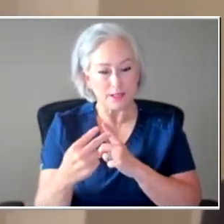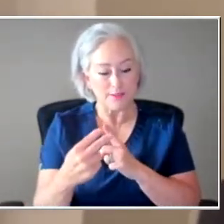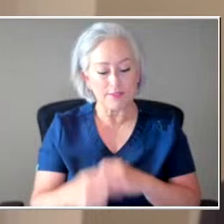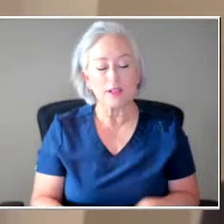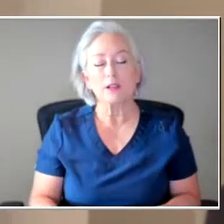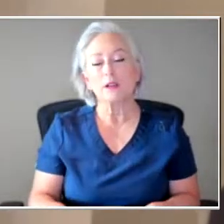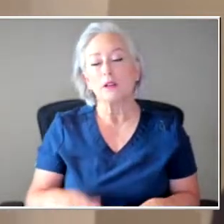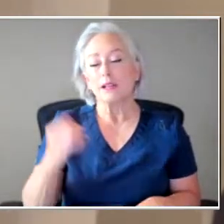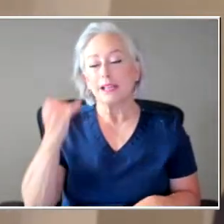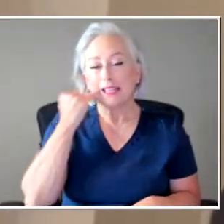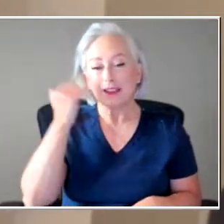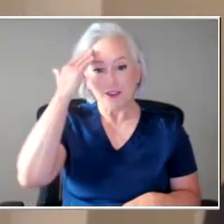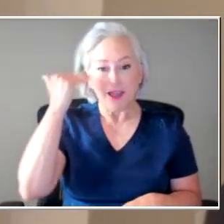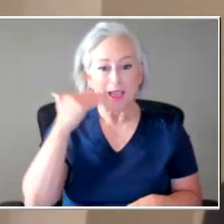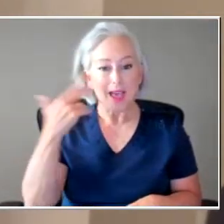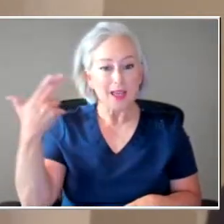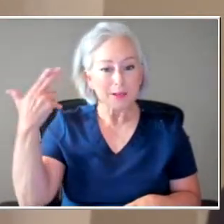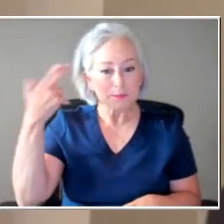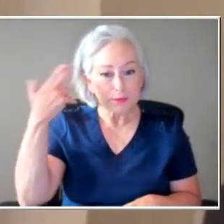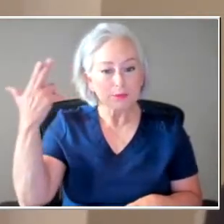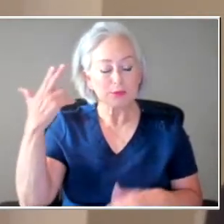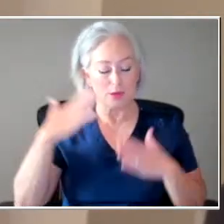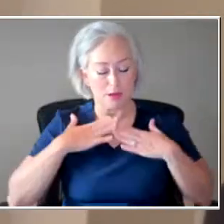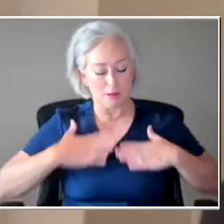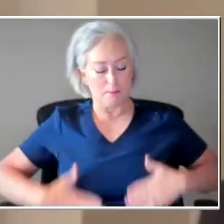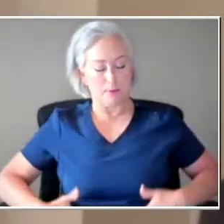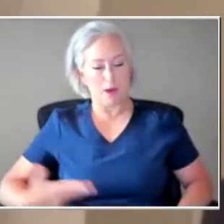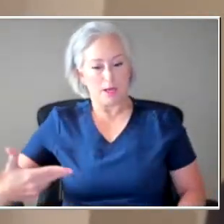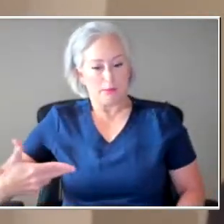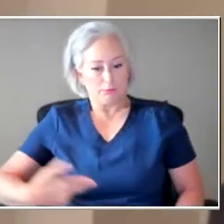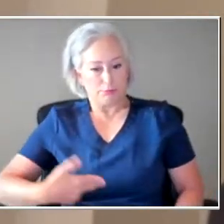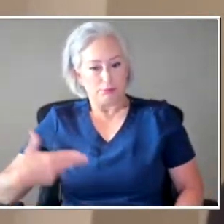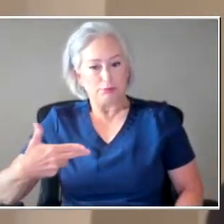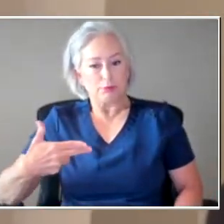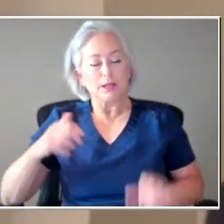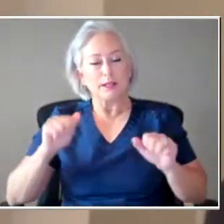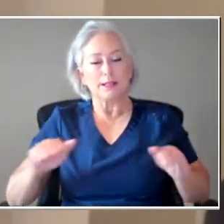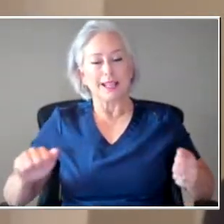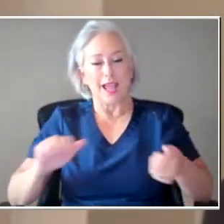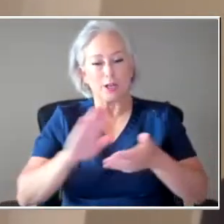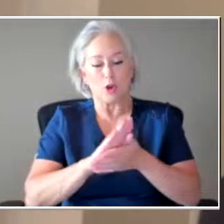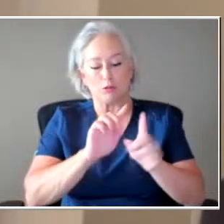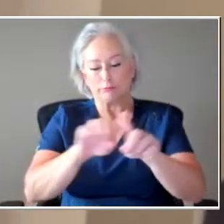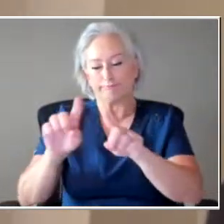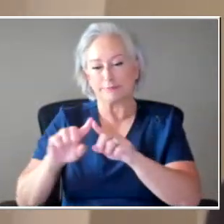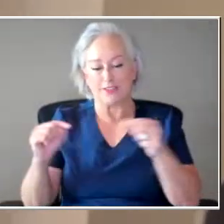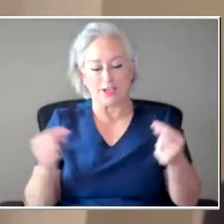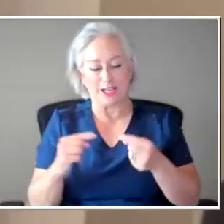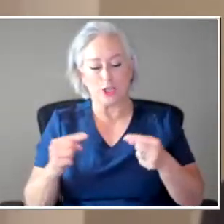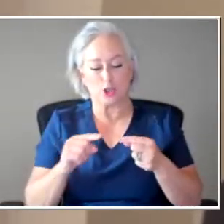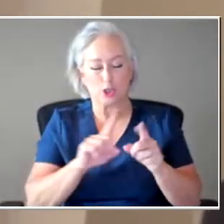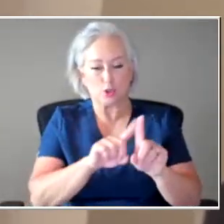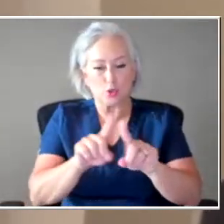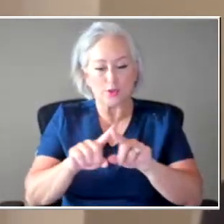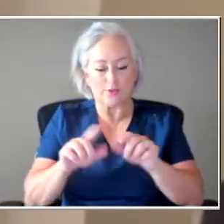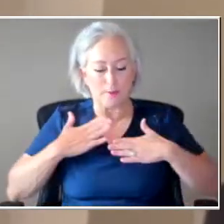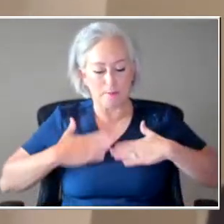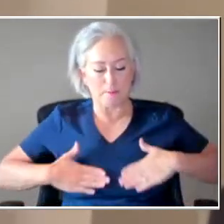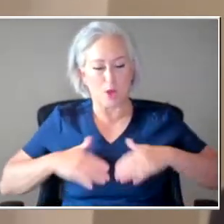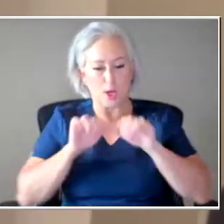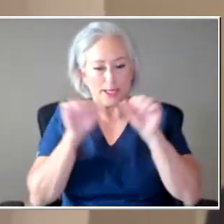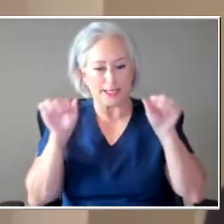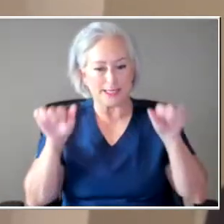head, patients who have gunshots to the torso, potentially causing injuries to multiple bodily systems, that can